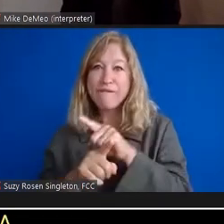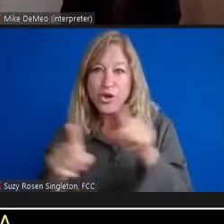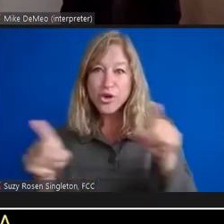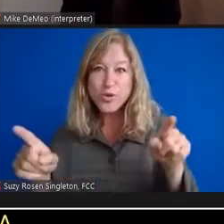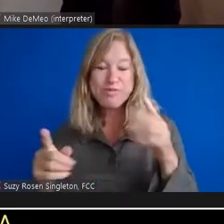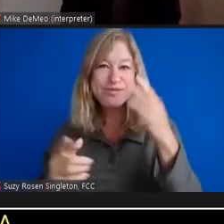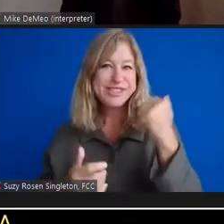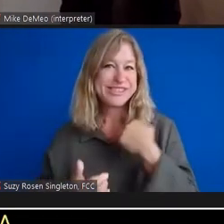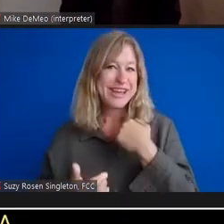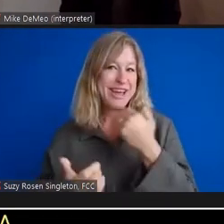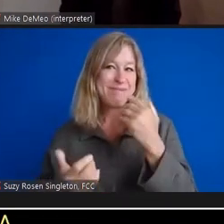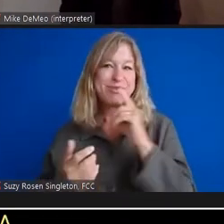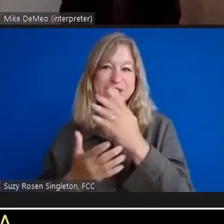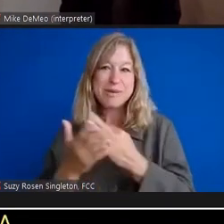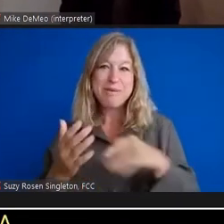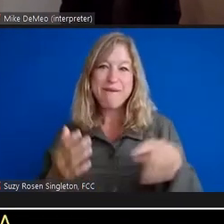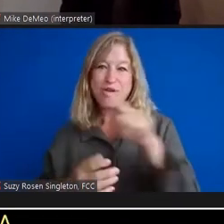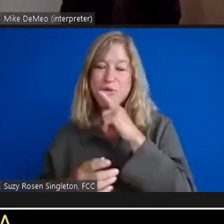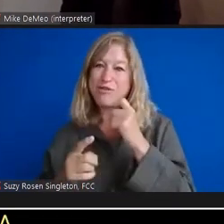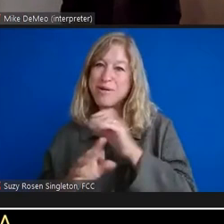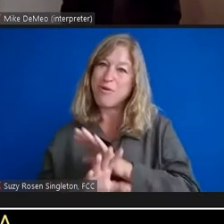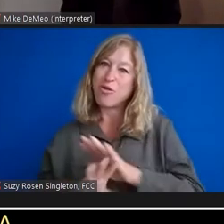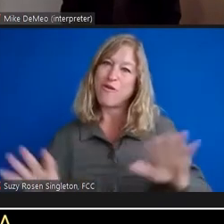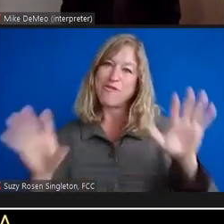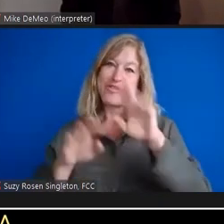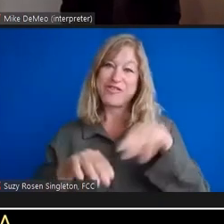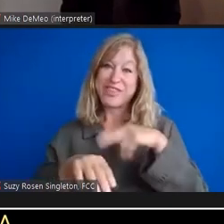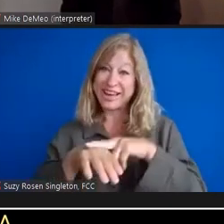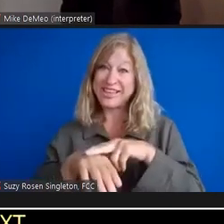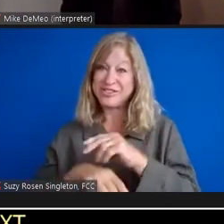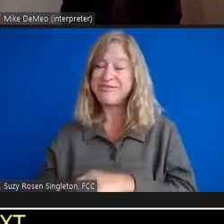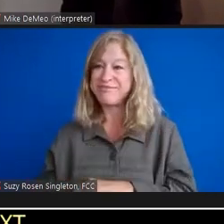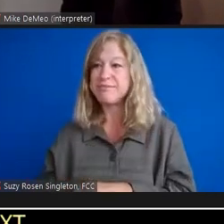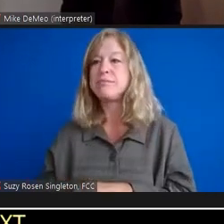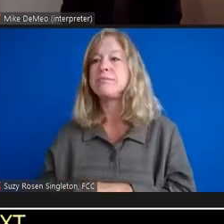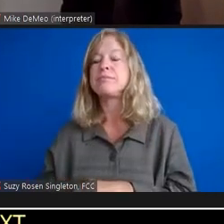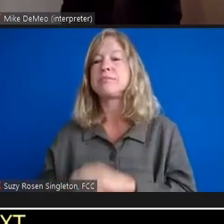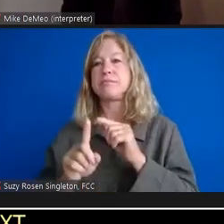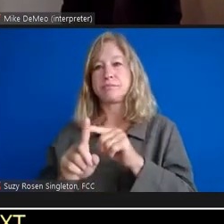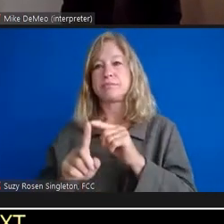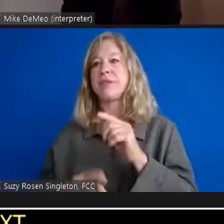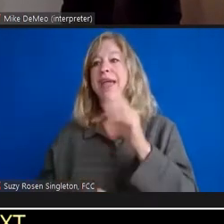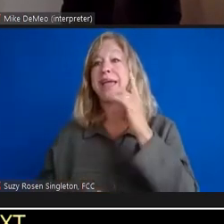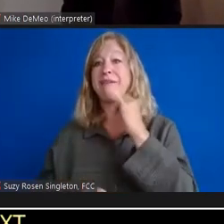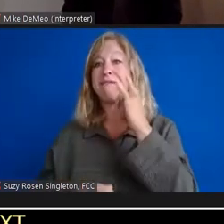September 11th of 2020. One last thought for you. I'm sure that some of you have been all